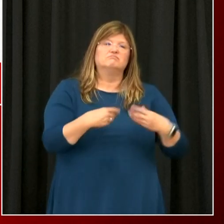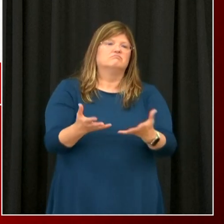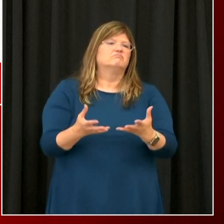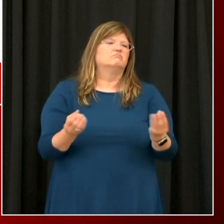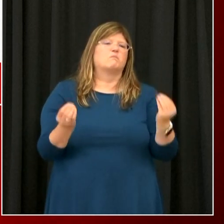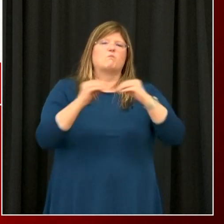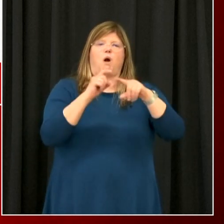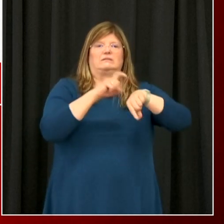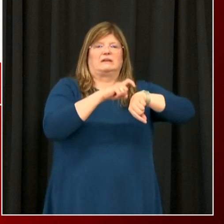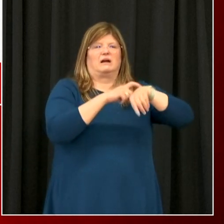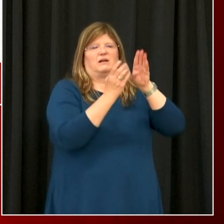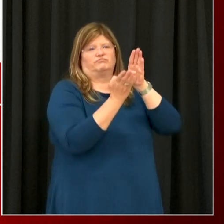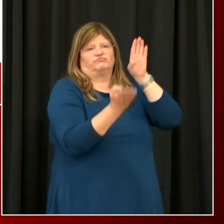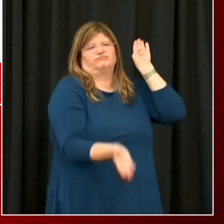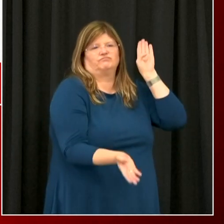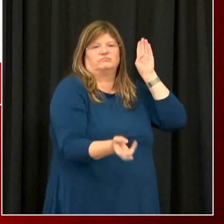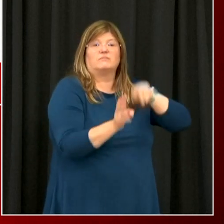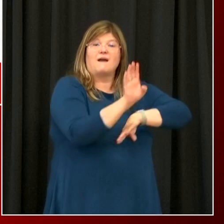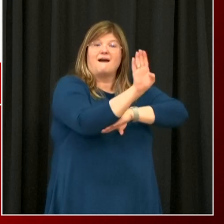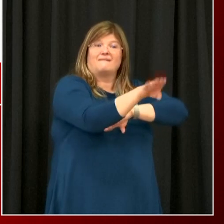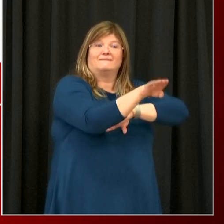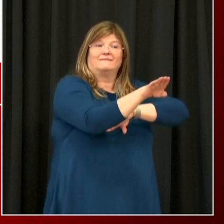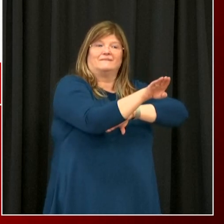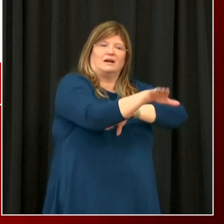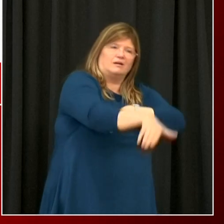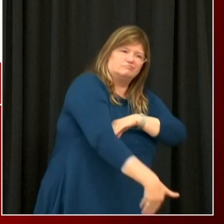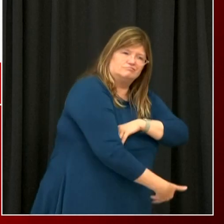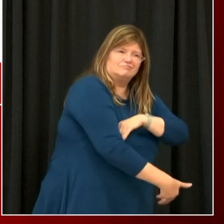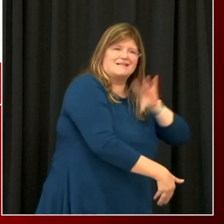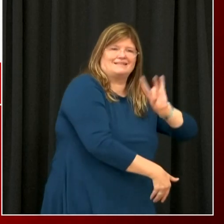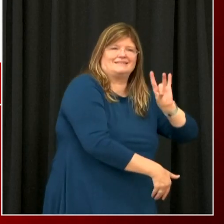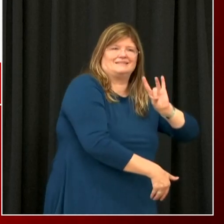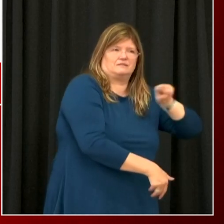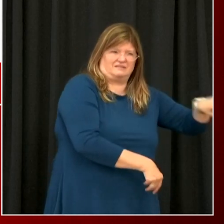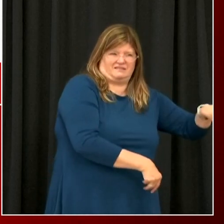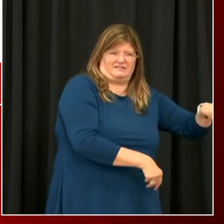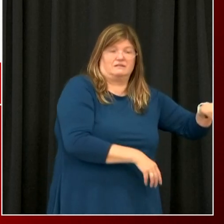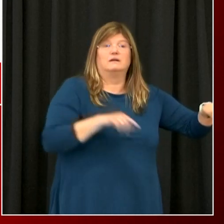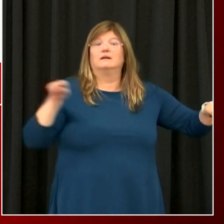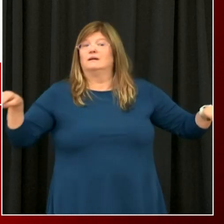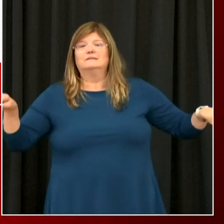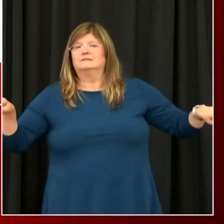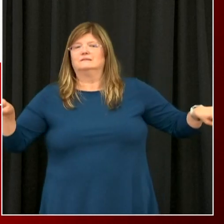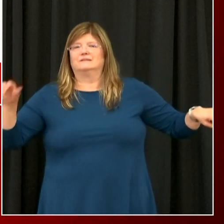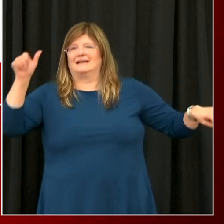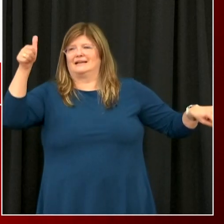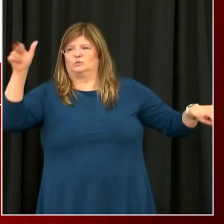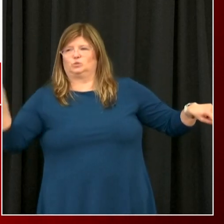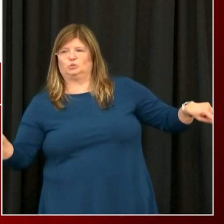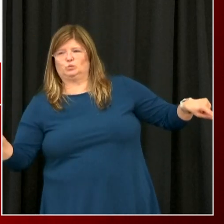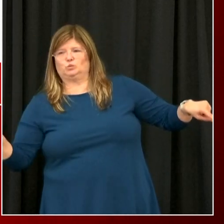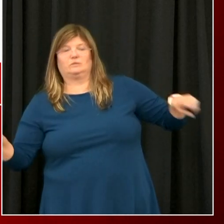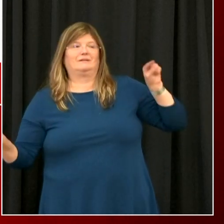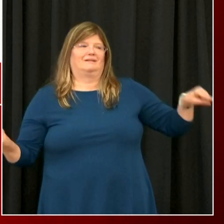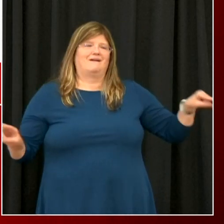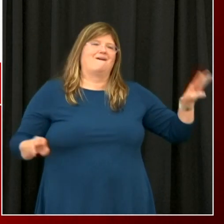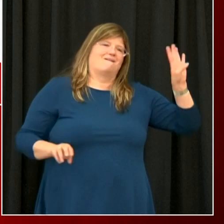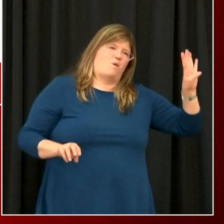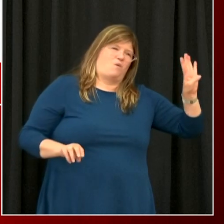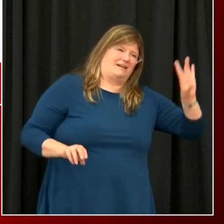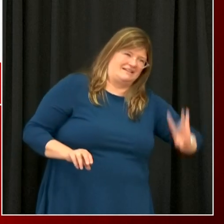o'clock in the evening until 8 o'clock in the evening. So those folks that can't make any of our other test sites have the ability to go to any of